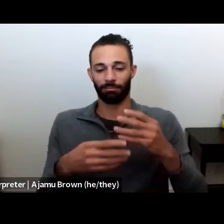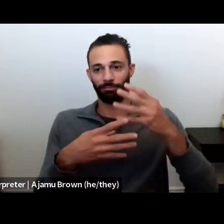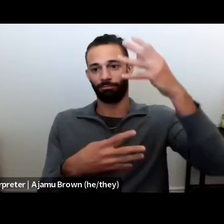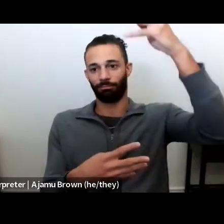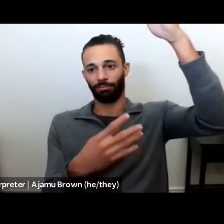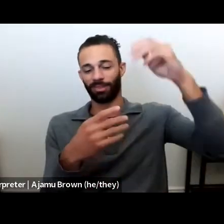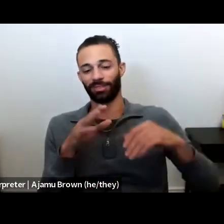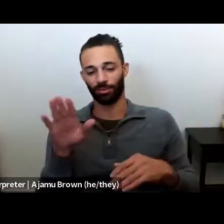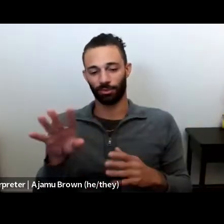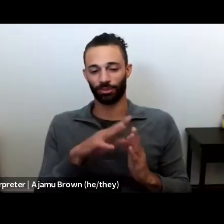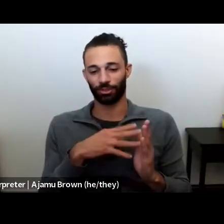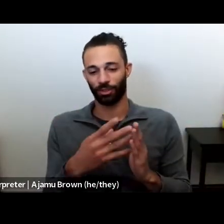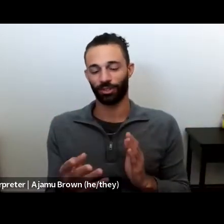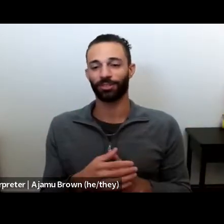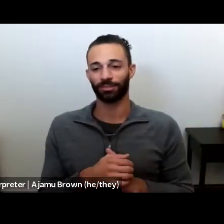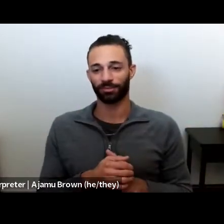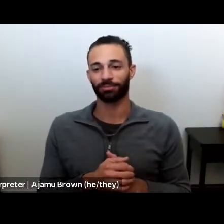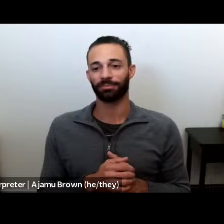Ooh.